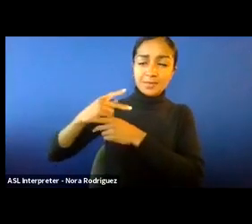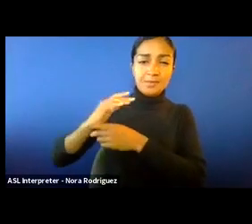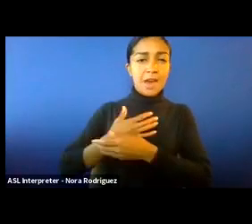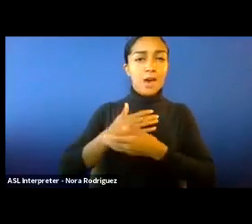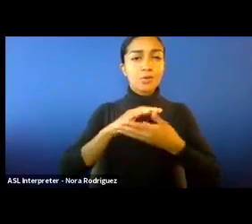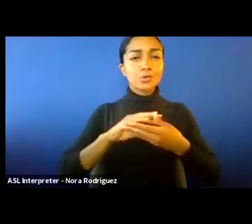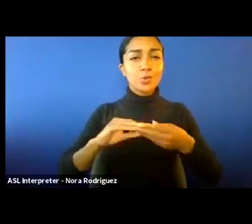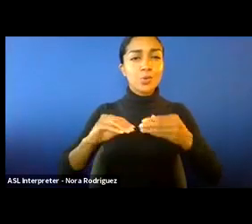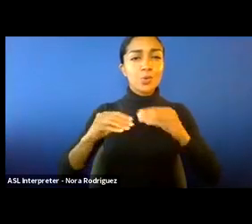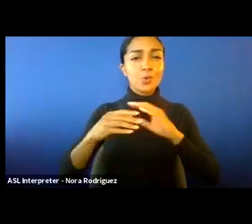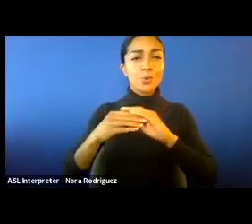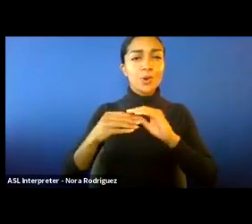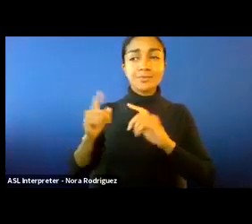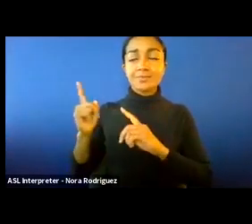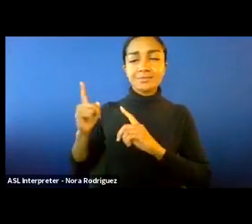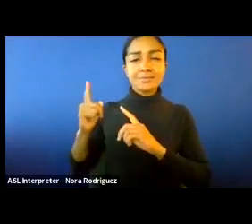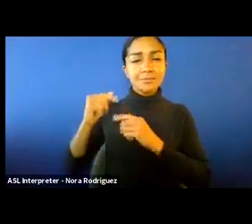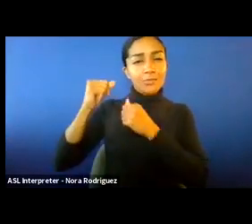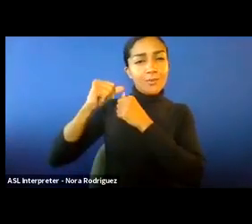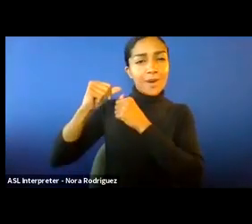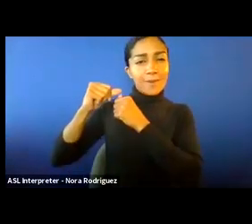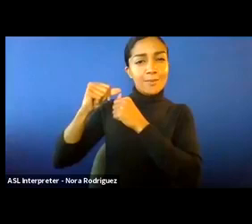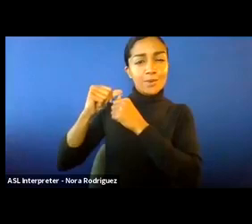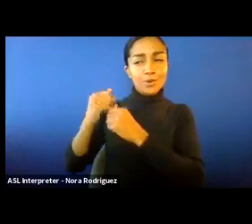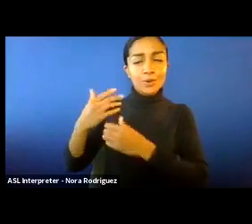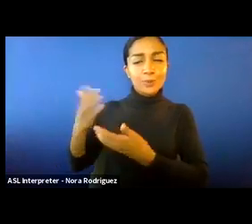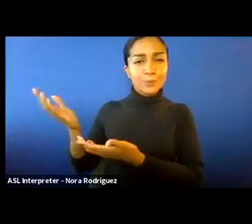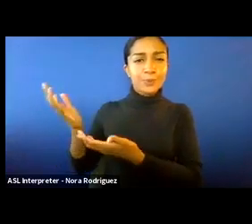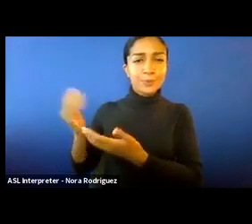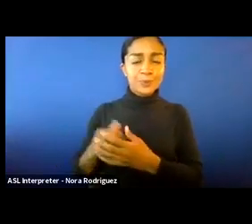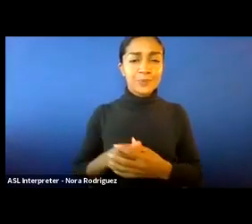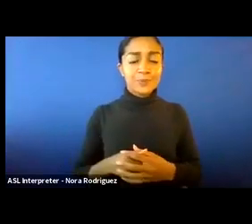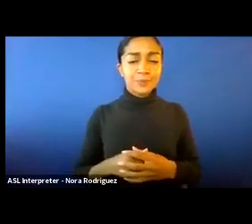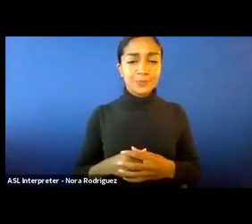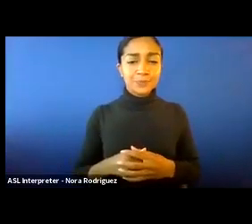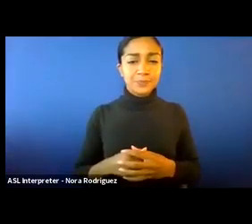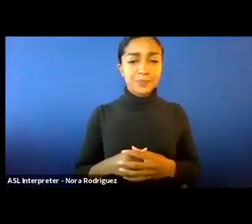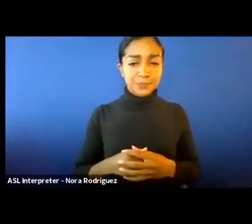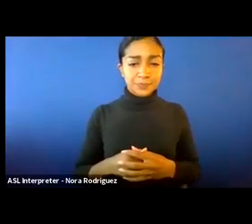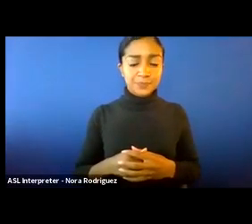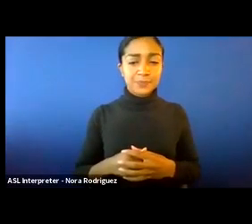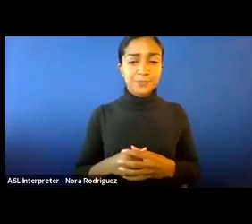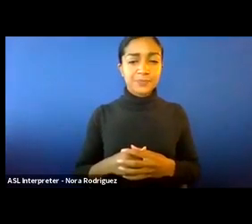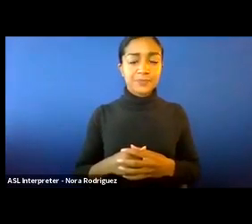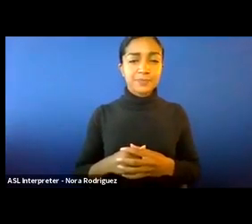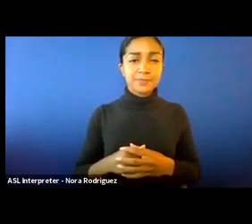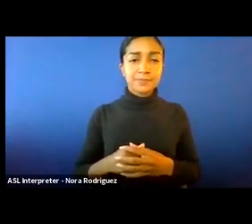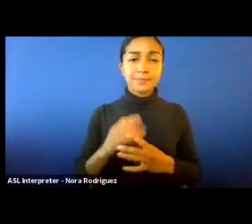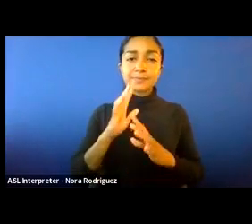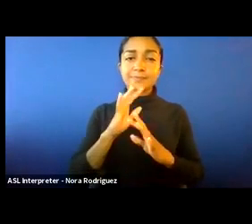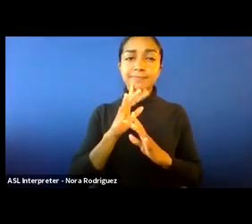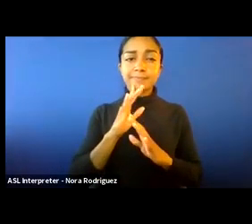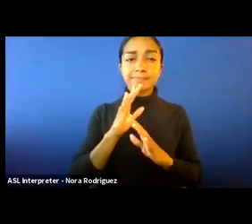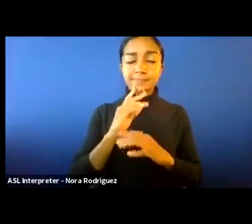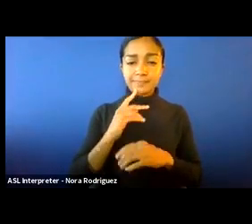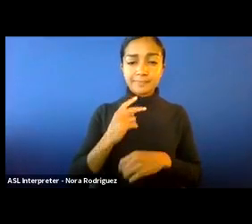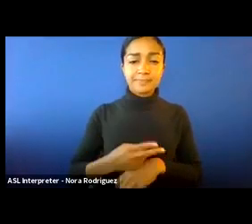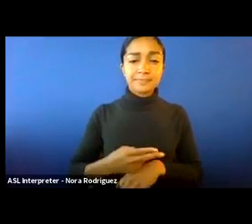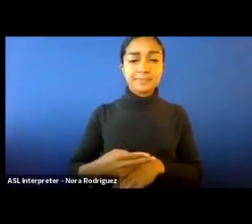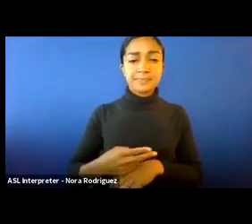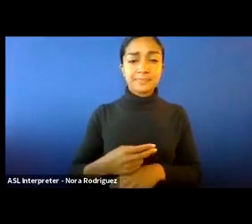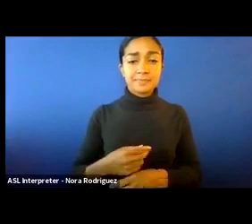rememberers. Ago Baron Samedi, Gere Nibo, Mama Brigitte,